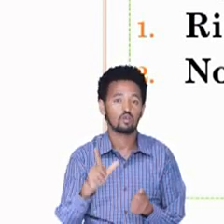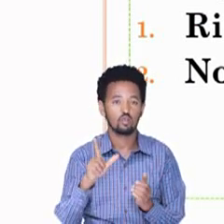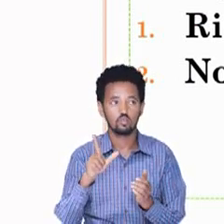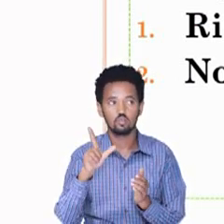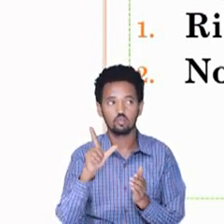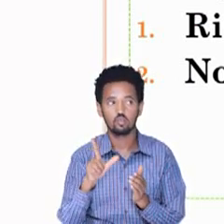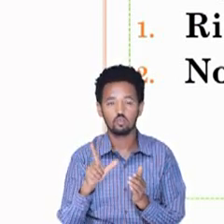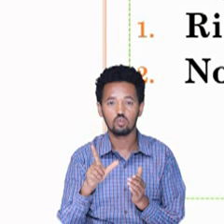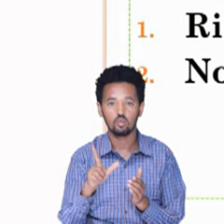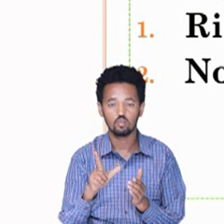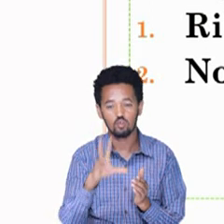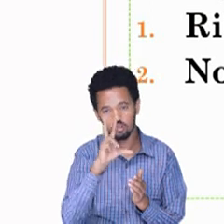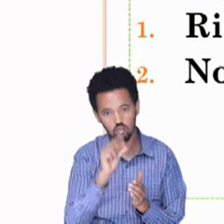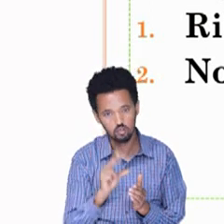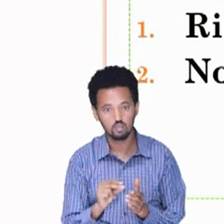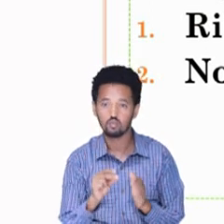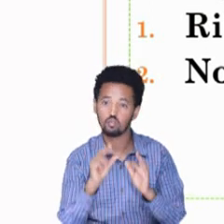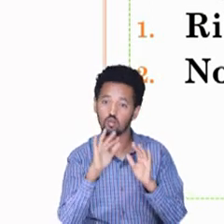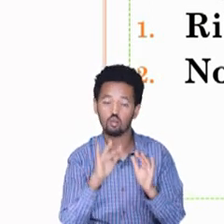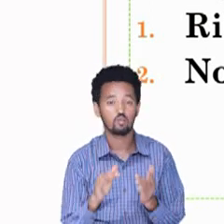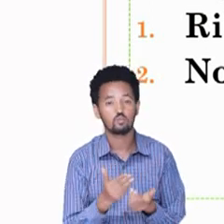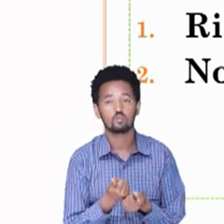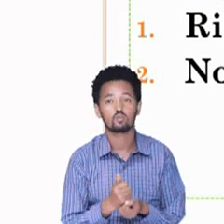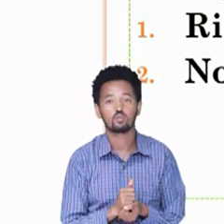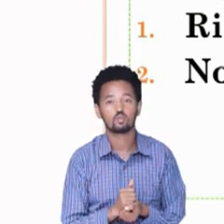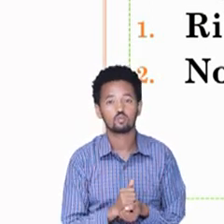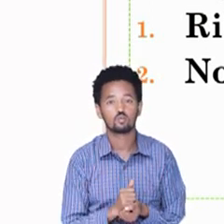lakes and non-Rift Valley lakes.